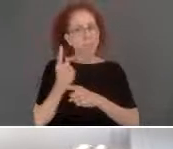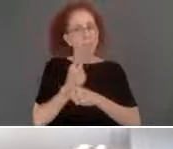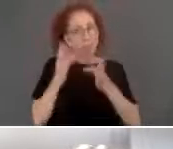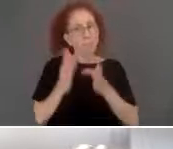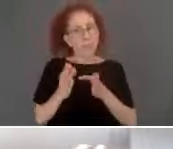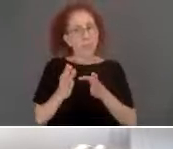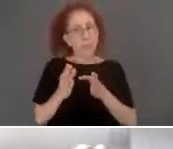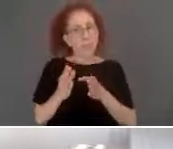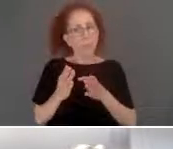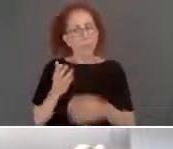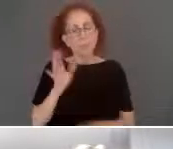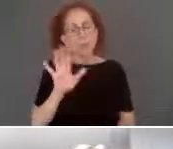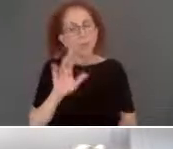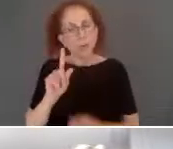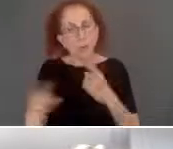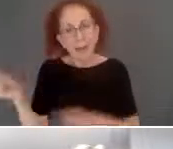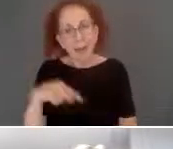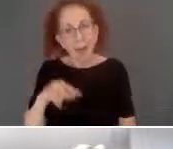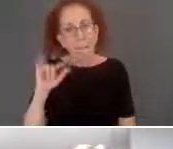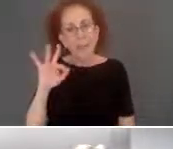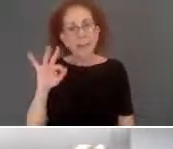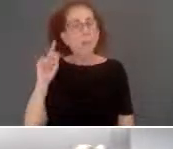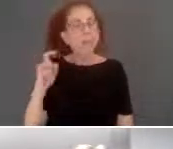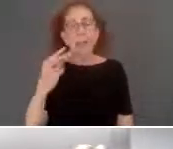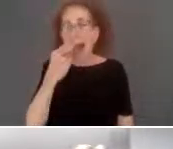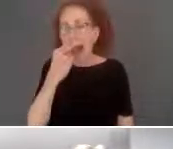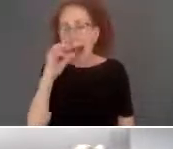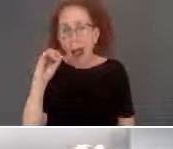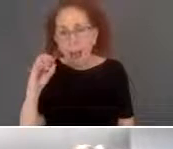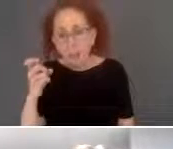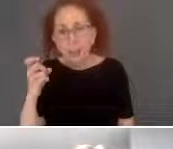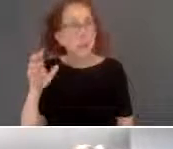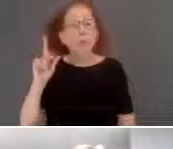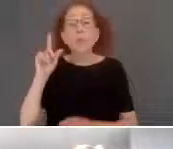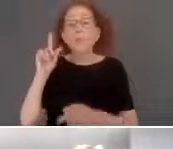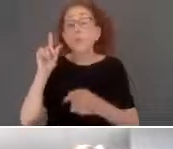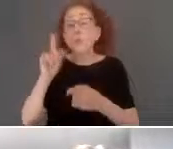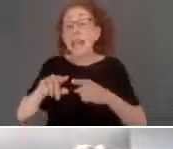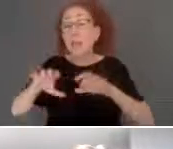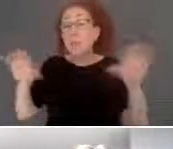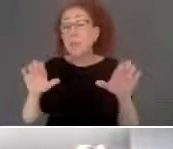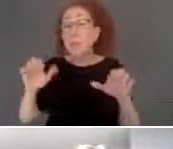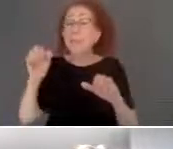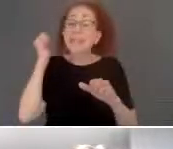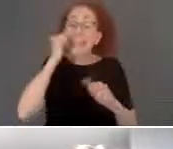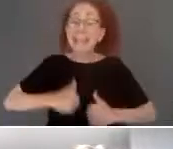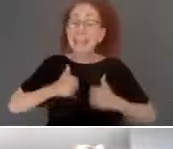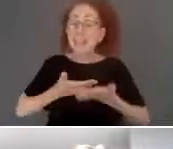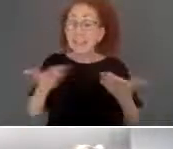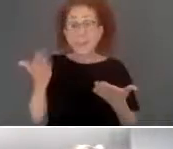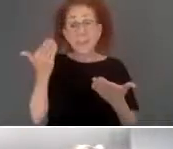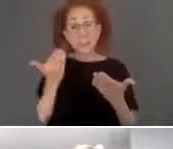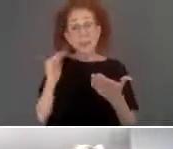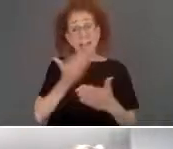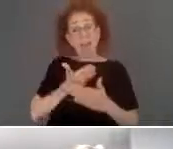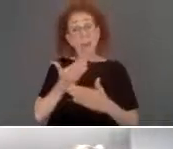you can't come if you need oxygen or you can't perform your activities of daily living, because the individual, our guests,